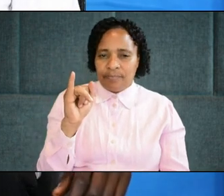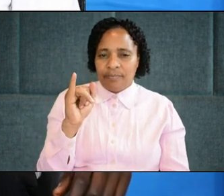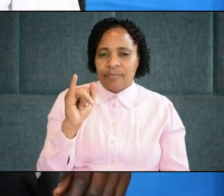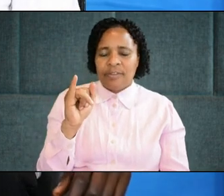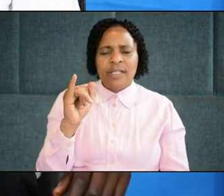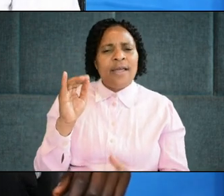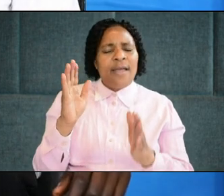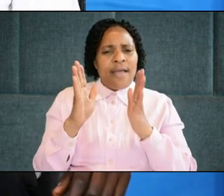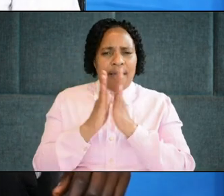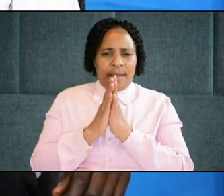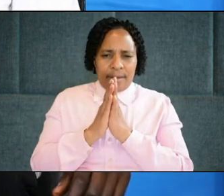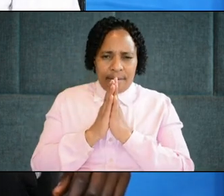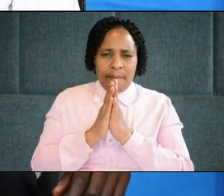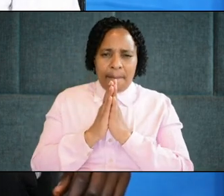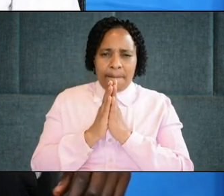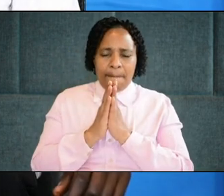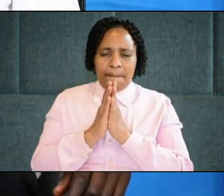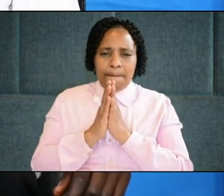And